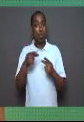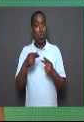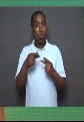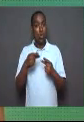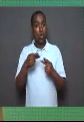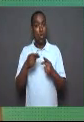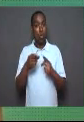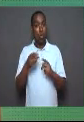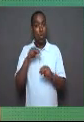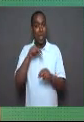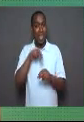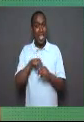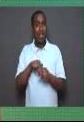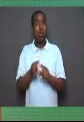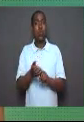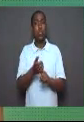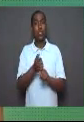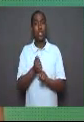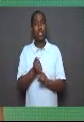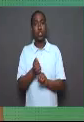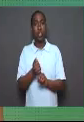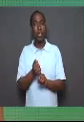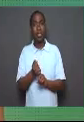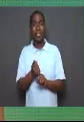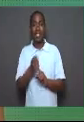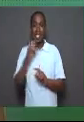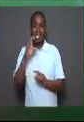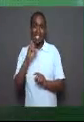certain amount of flexibility for chewing.